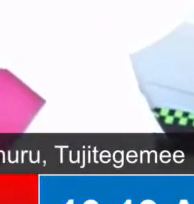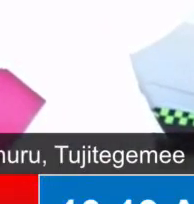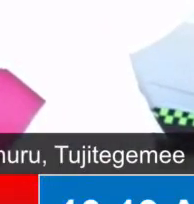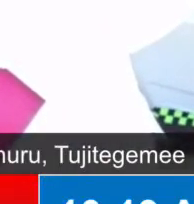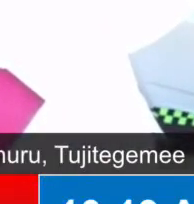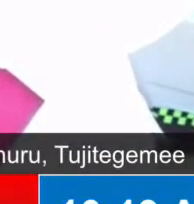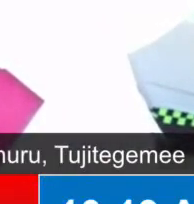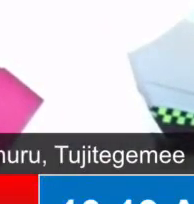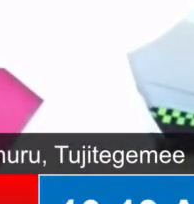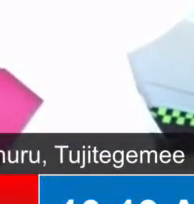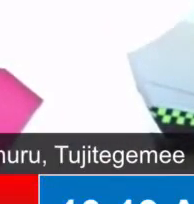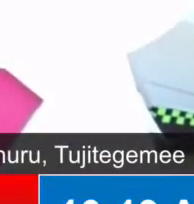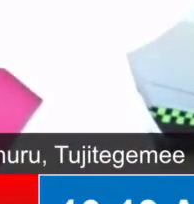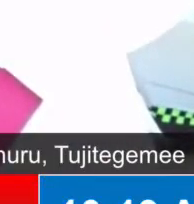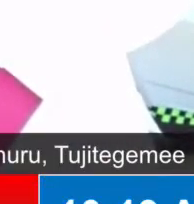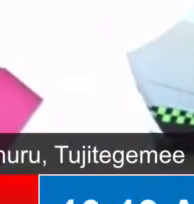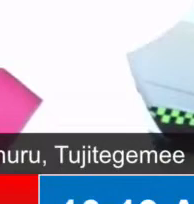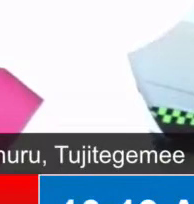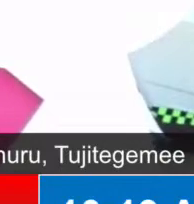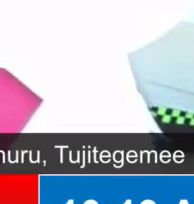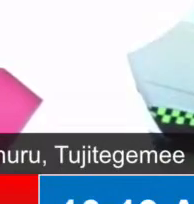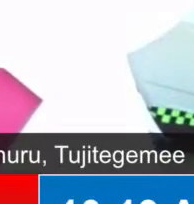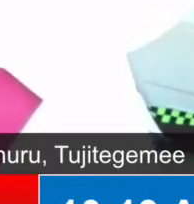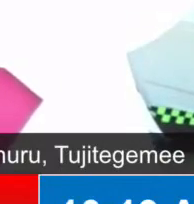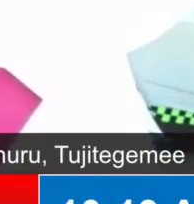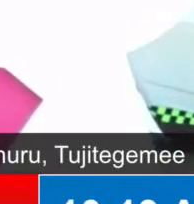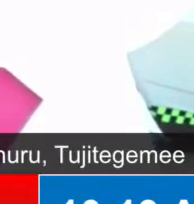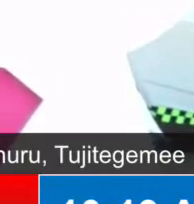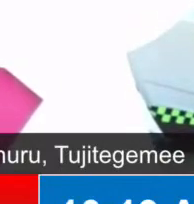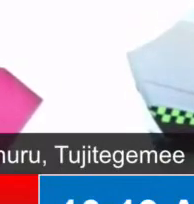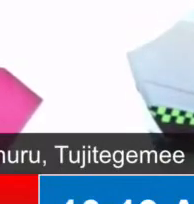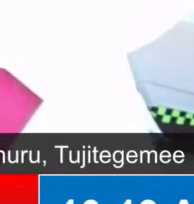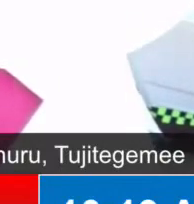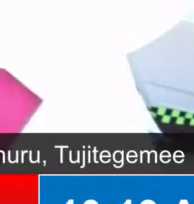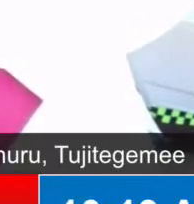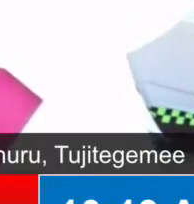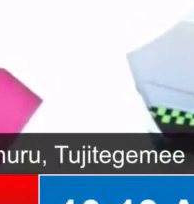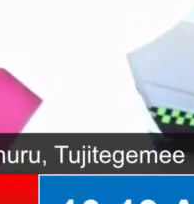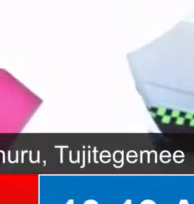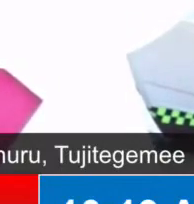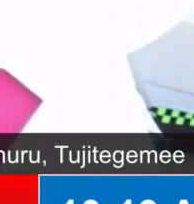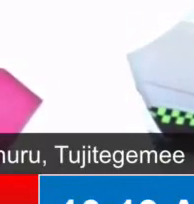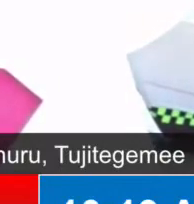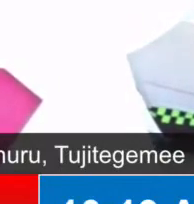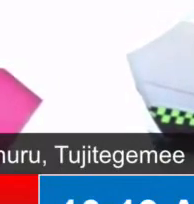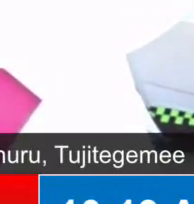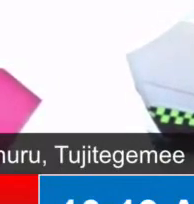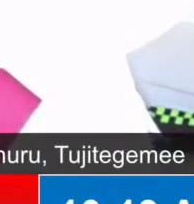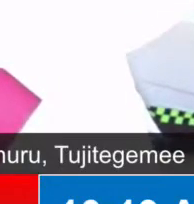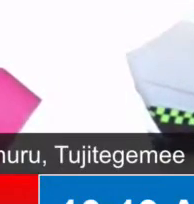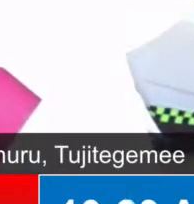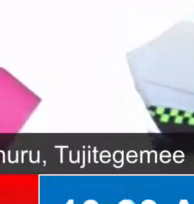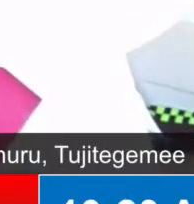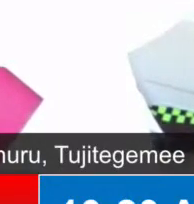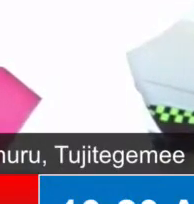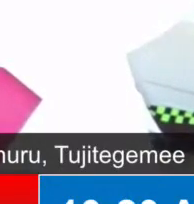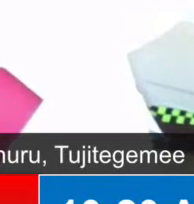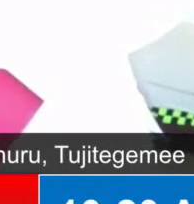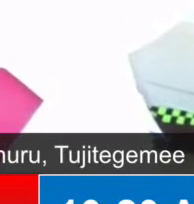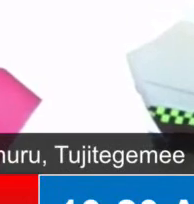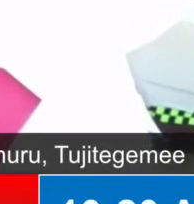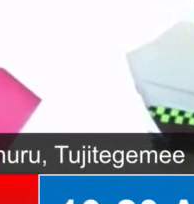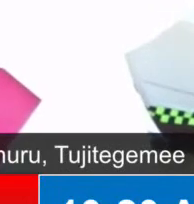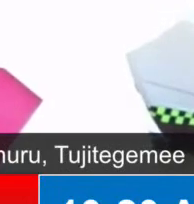Bismillahir Rahmanir Rahim. In the name of Allah, the most gracious and most merciful, praise be to Allah, the Lord of all